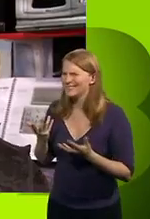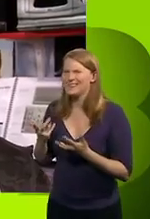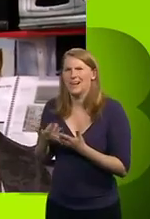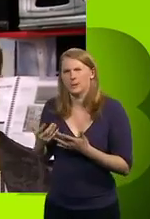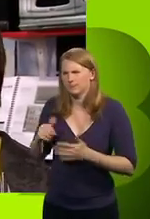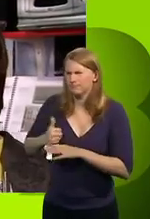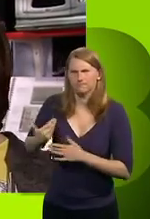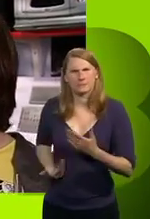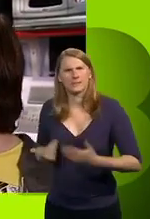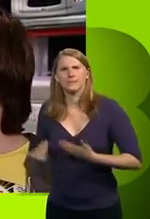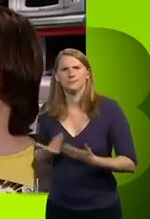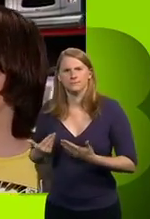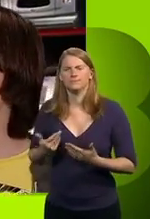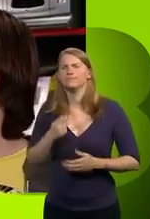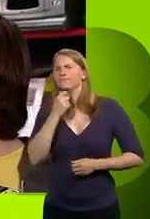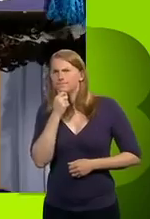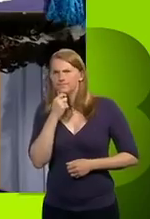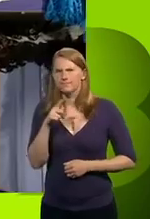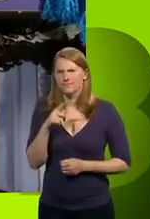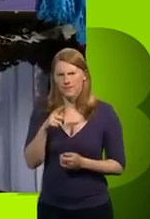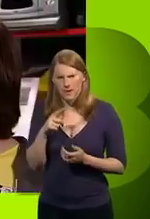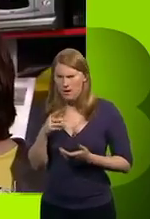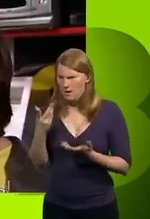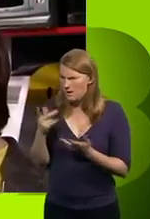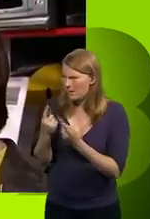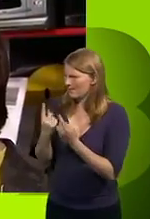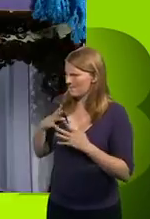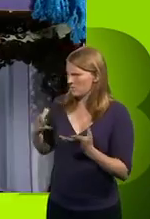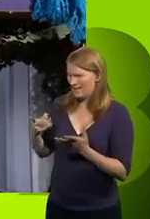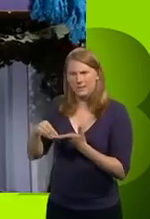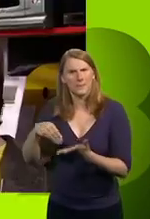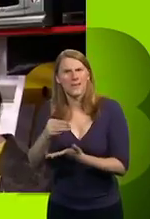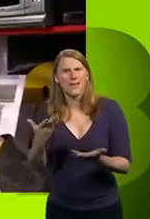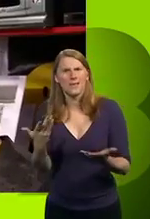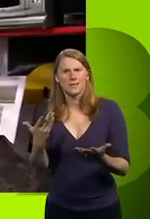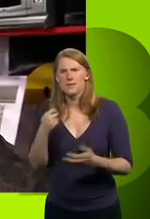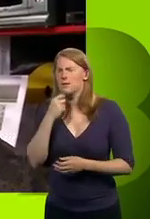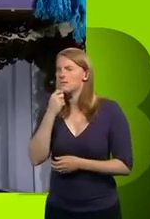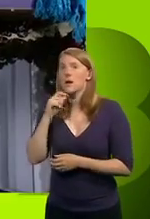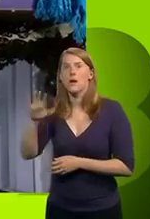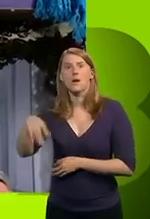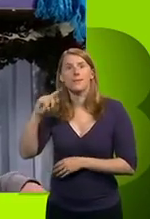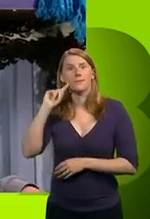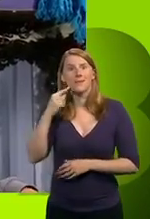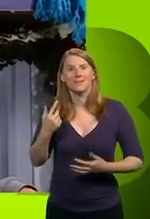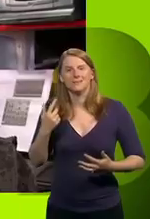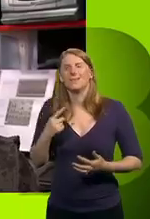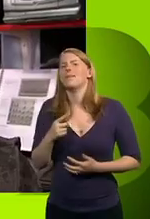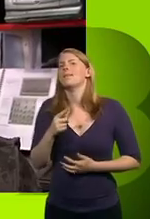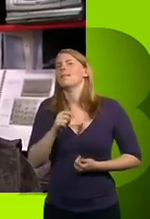sweets. Hey, you know what we could make, Ben? Sweets. Everybody loves sweets. But isn't that just... You